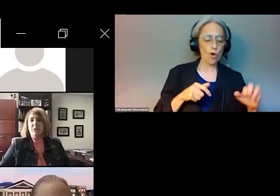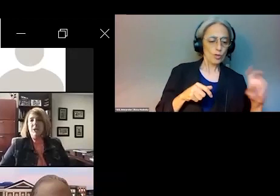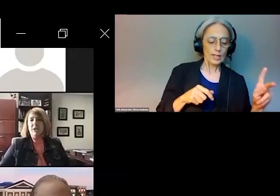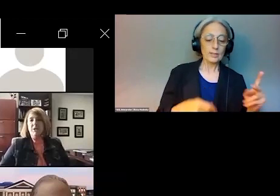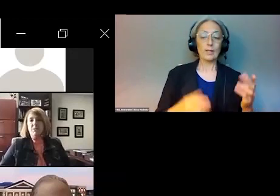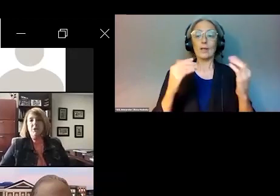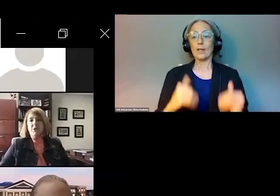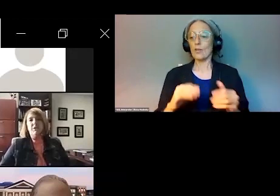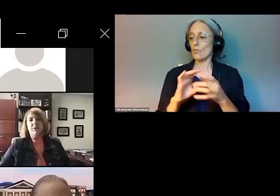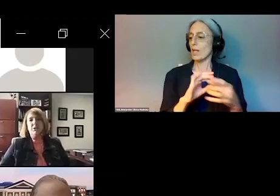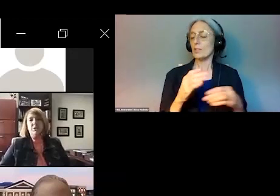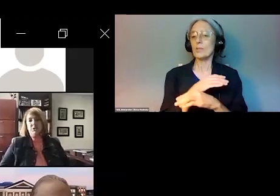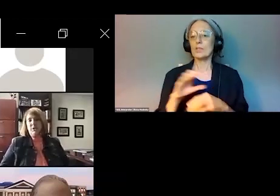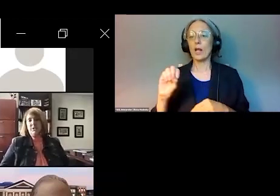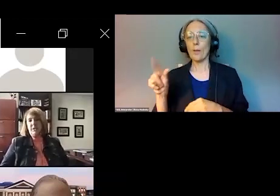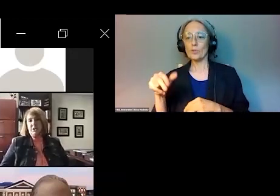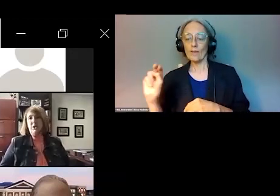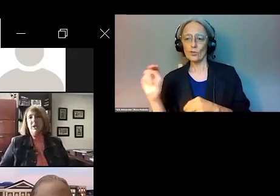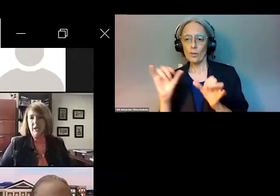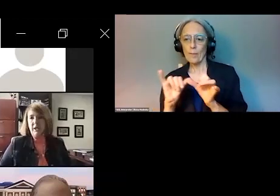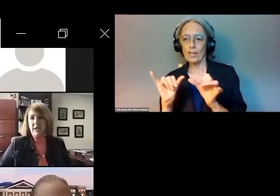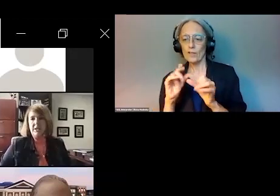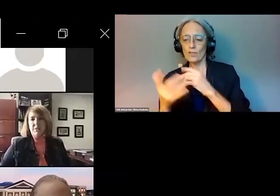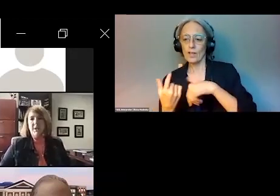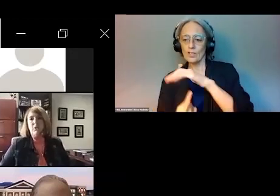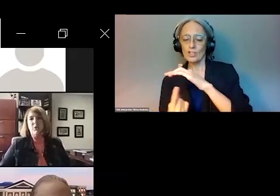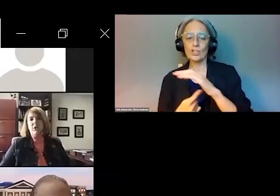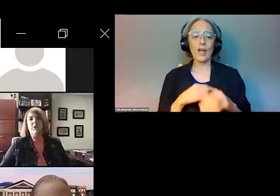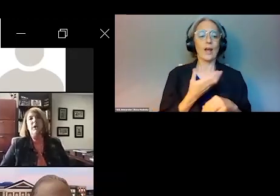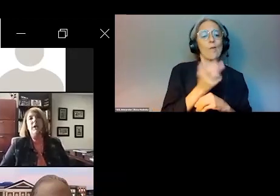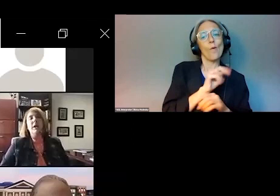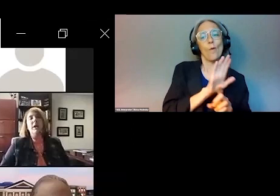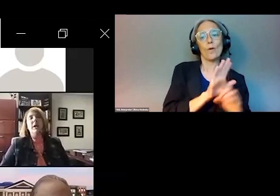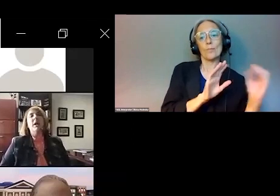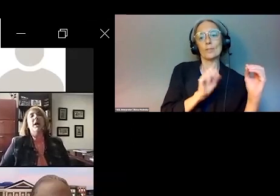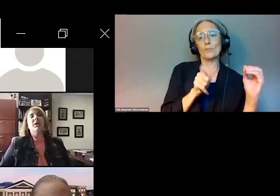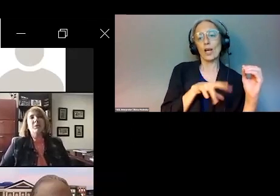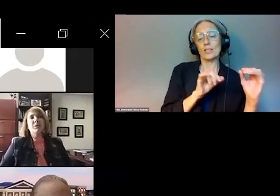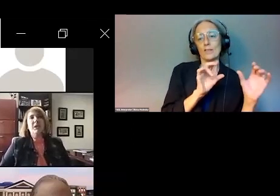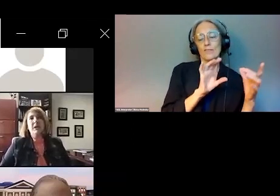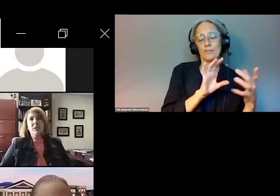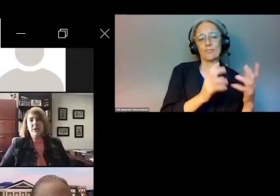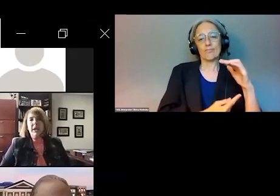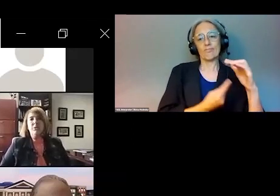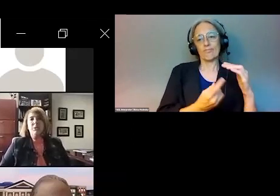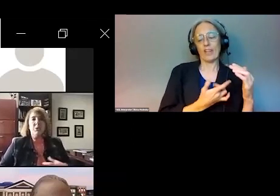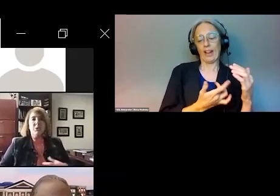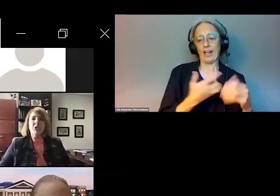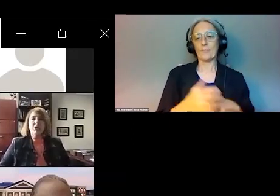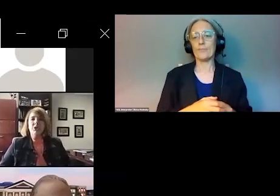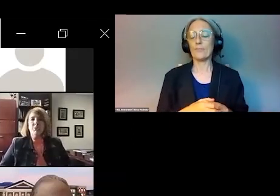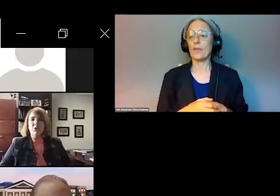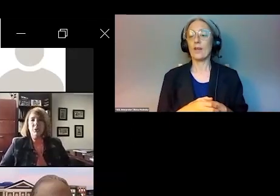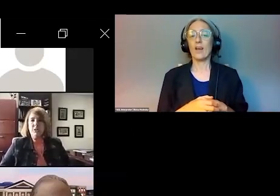between the objective and subjective dimensions of social isolation in the context of spinal cord injury, and to really begin to look at the